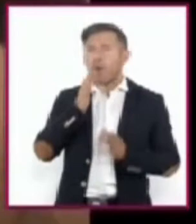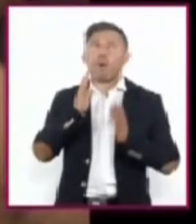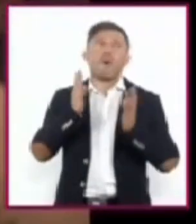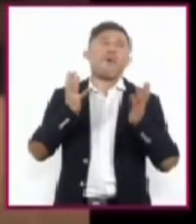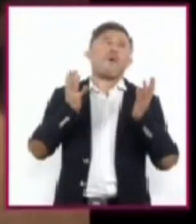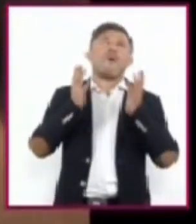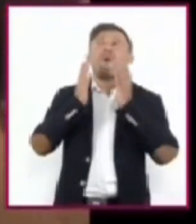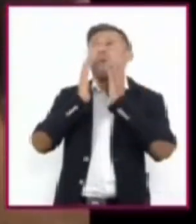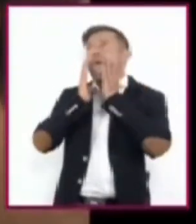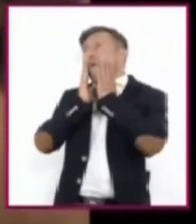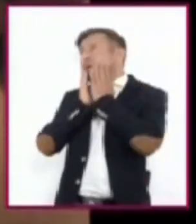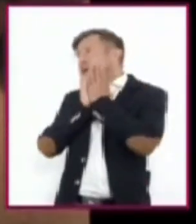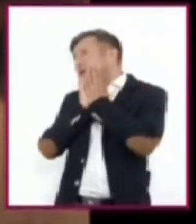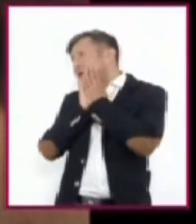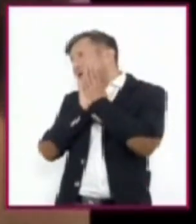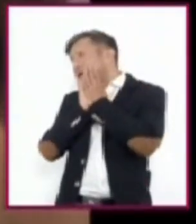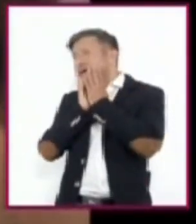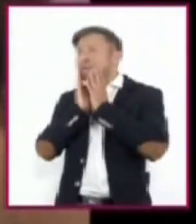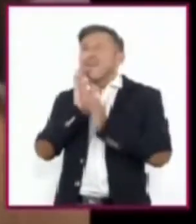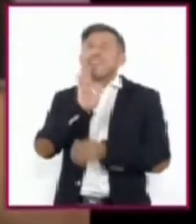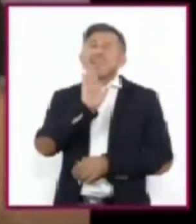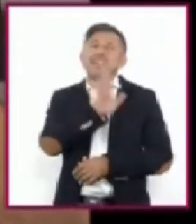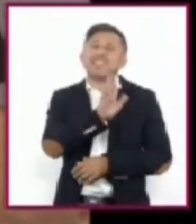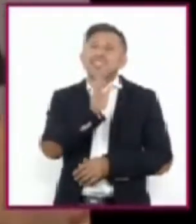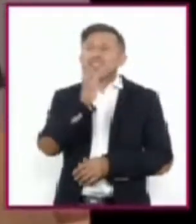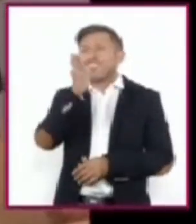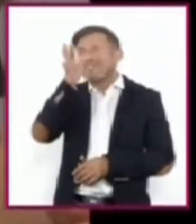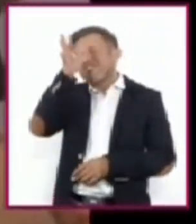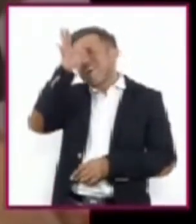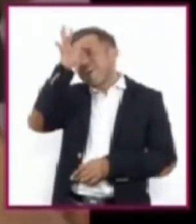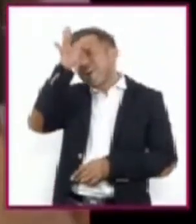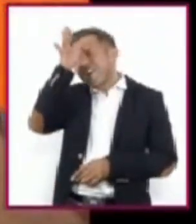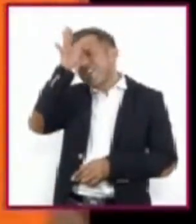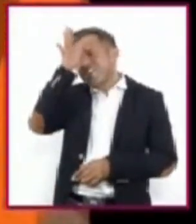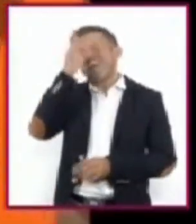Oh! His father!